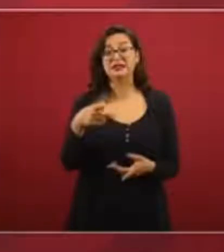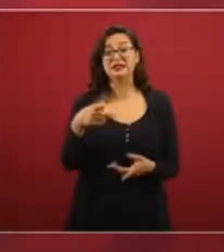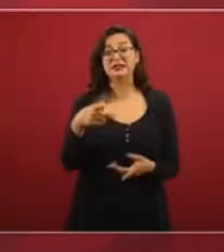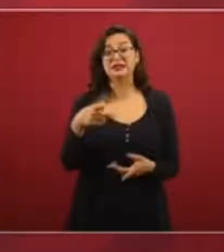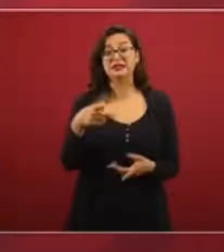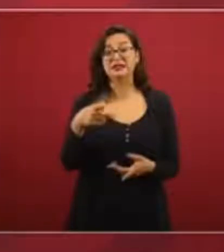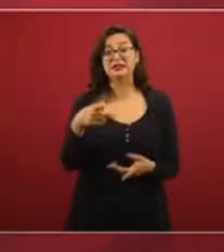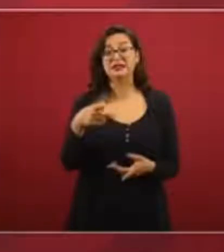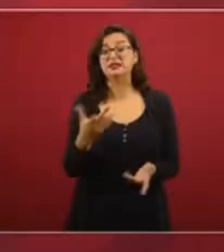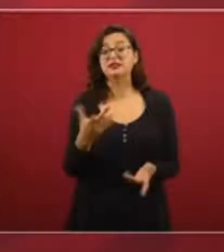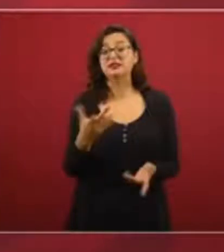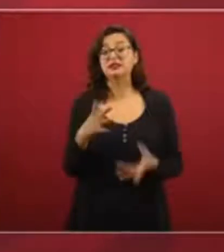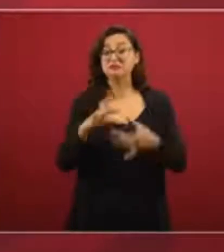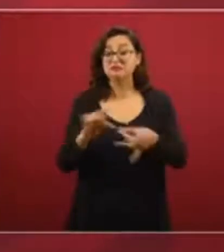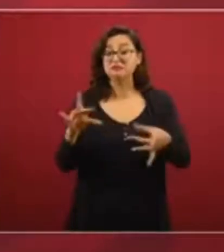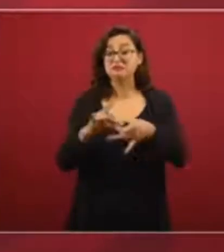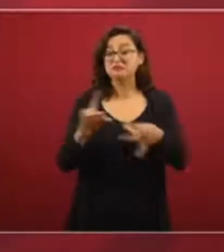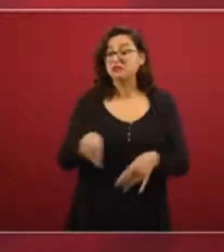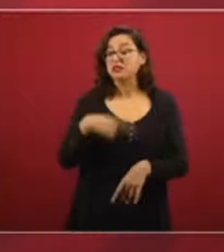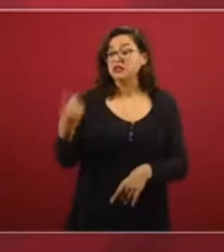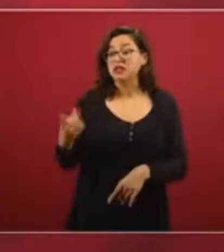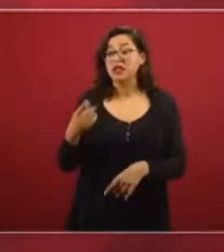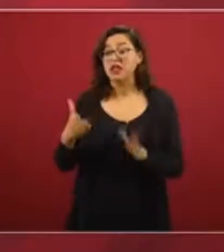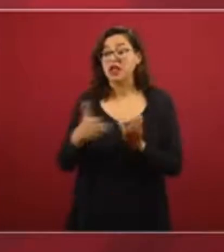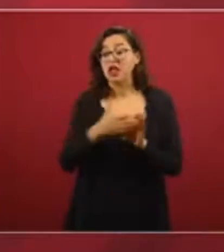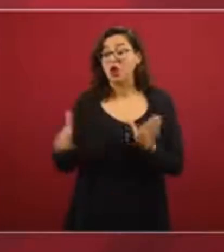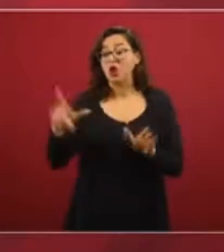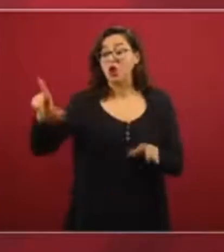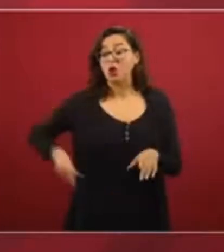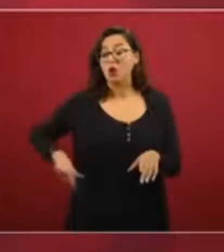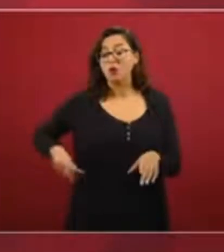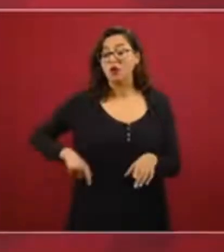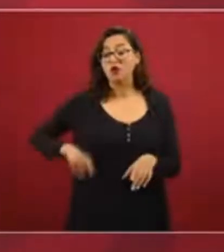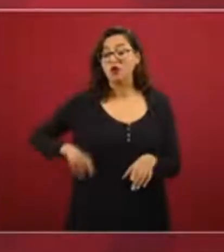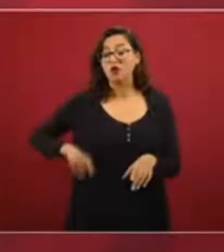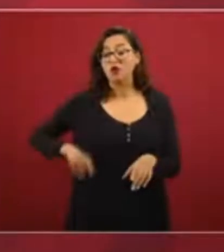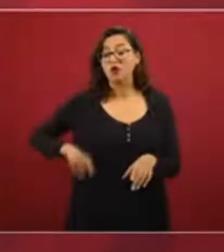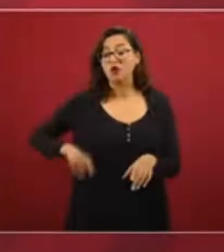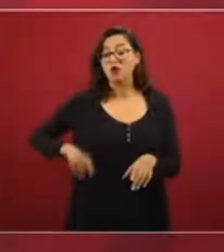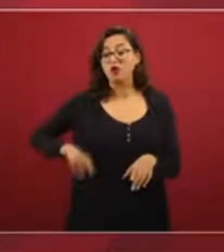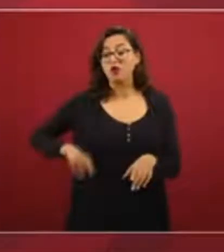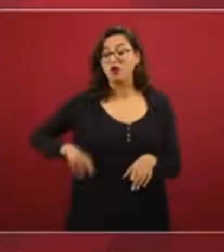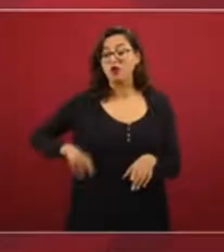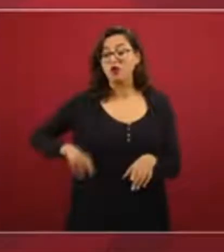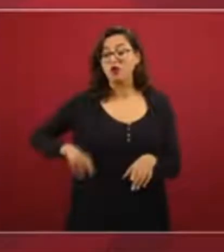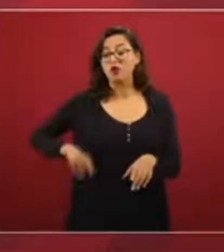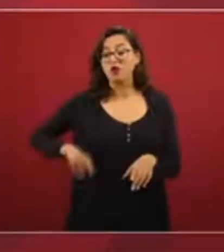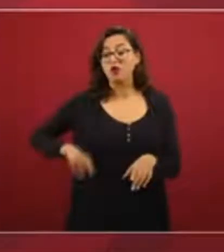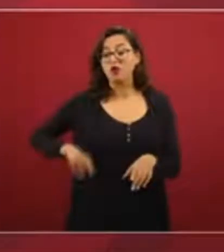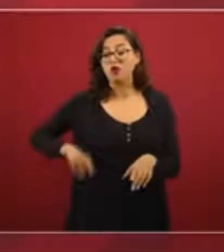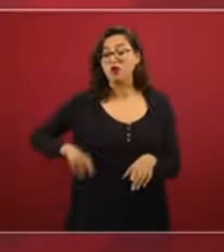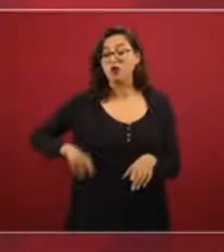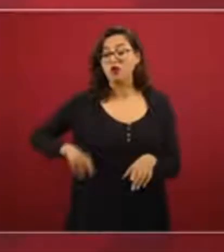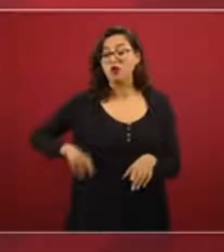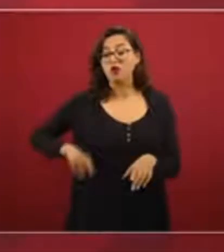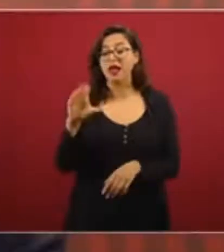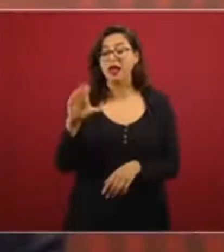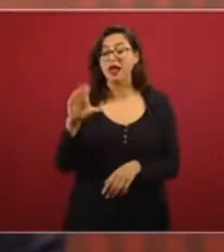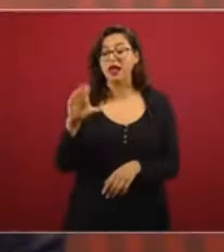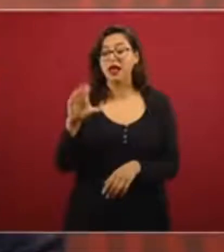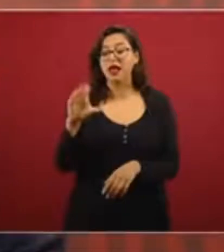of Public Security durante el gobierno de Felipe Calderón during the government of Felipe